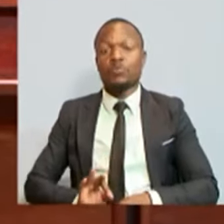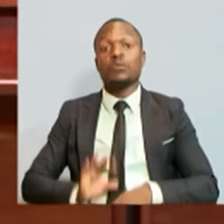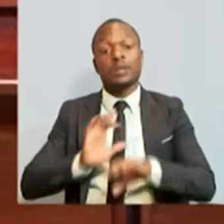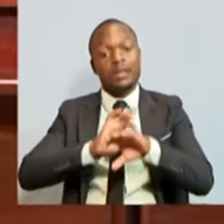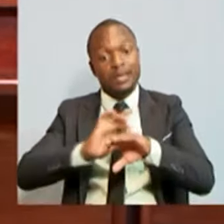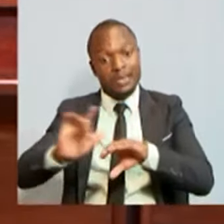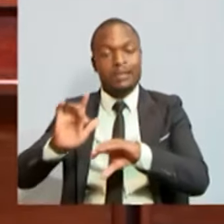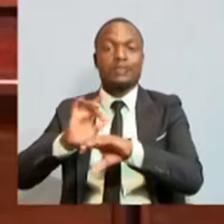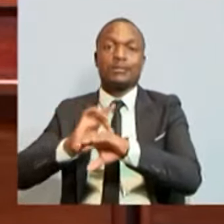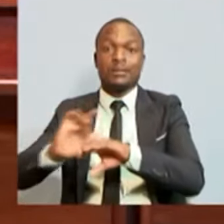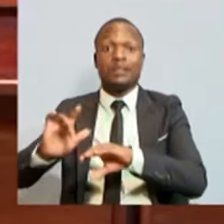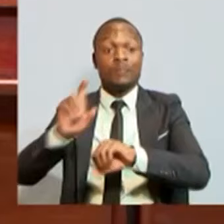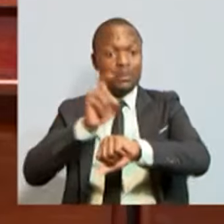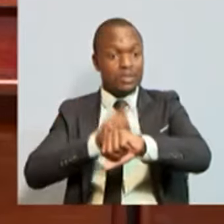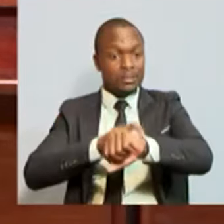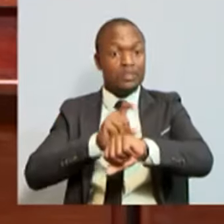period